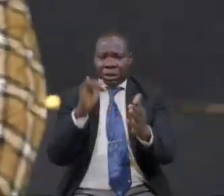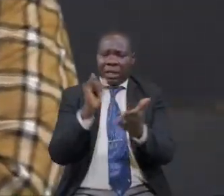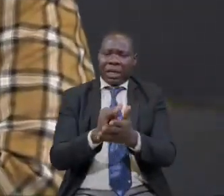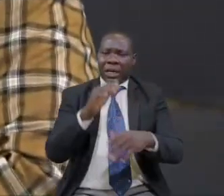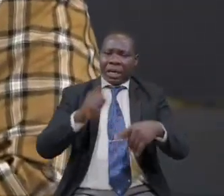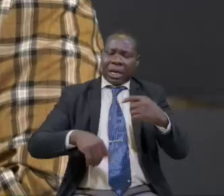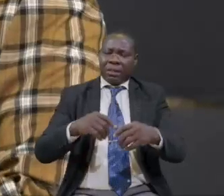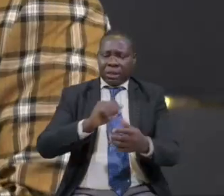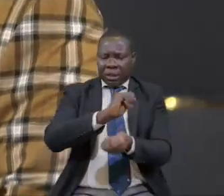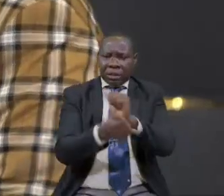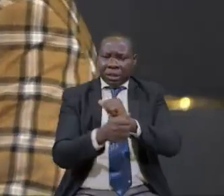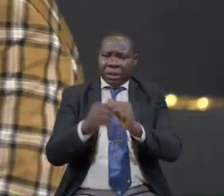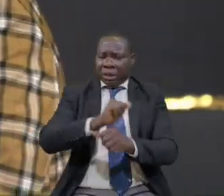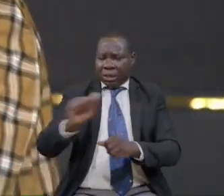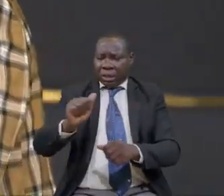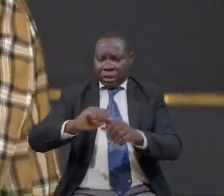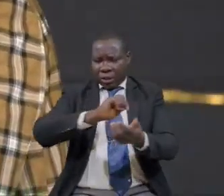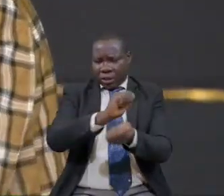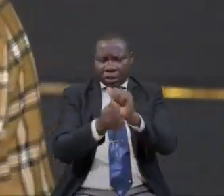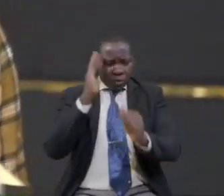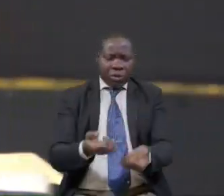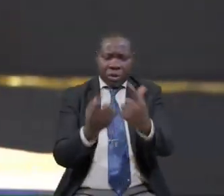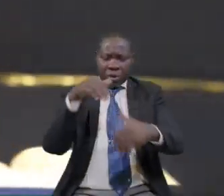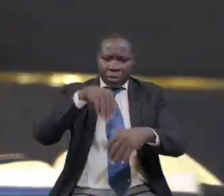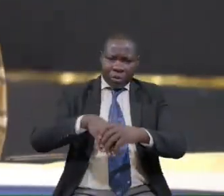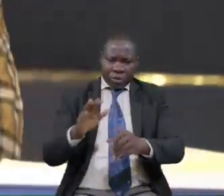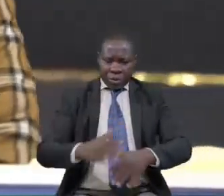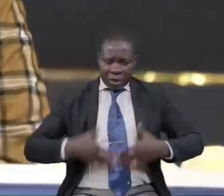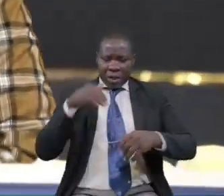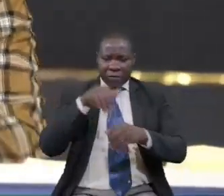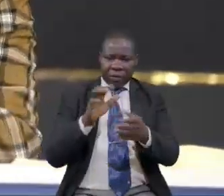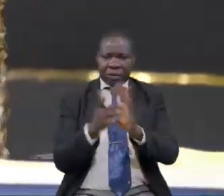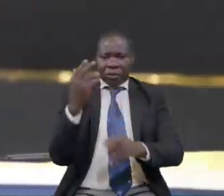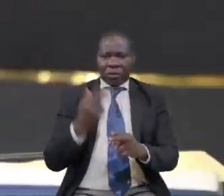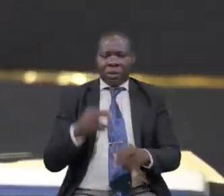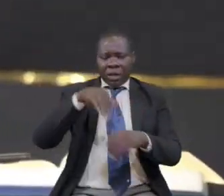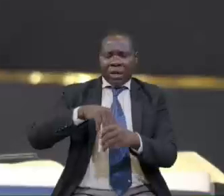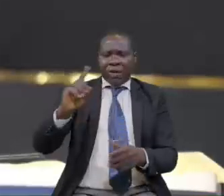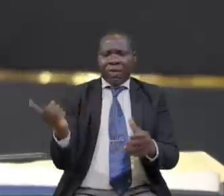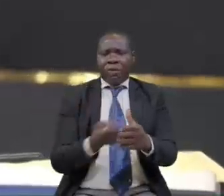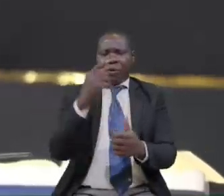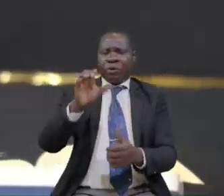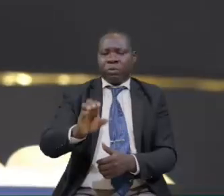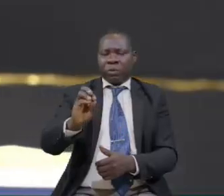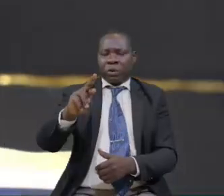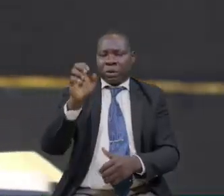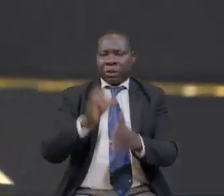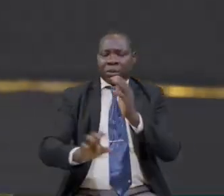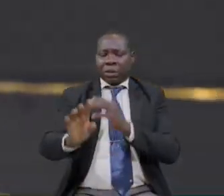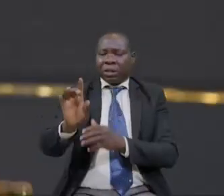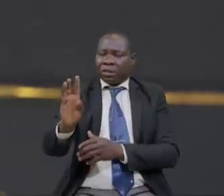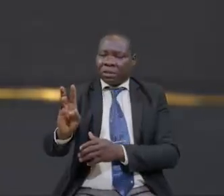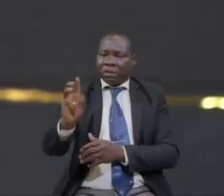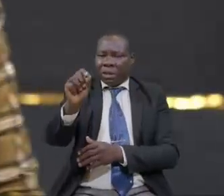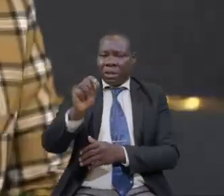we're looking at 1 Corinthians chapter 6, reading from verse 9. 1 Corinthians chapter 6, reading